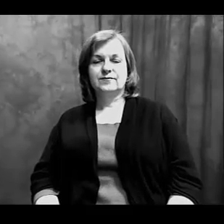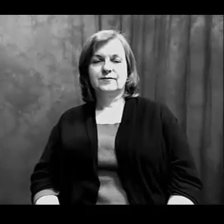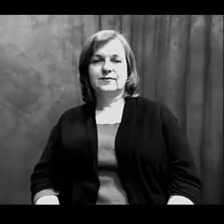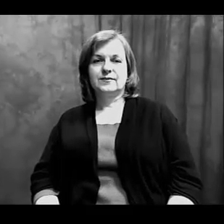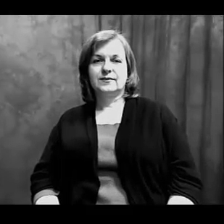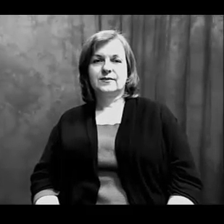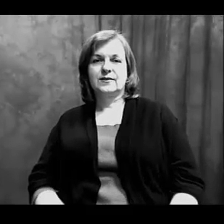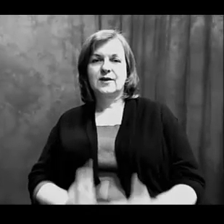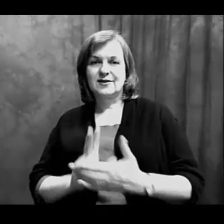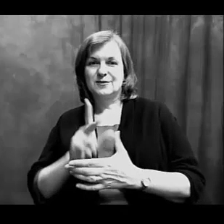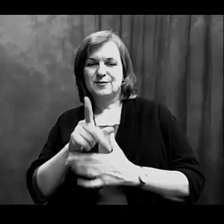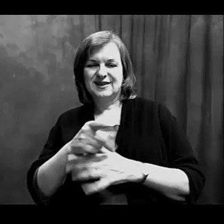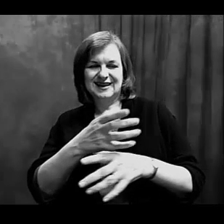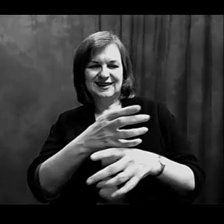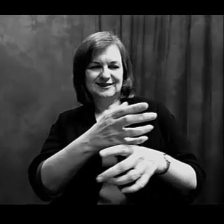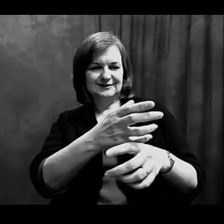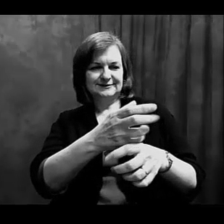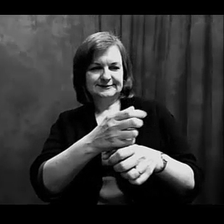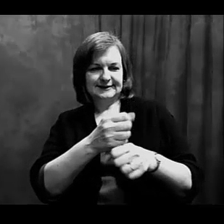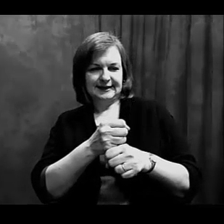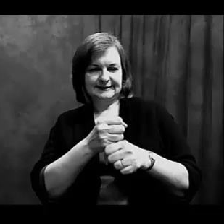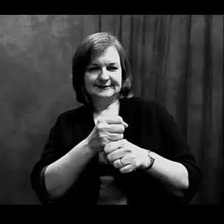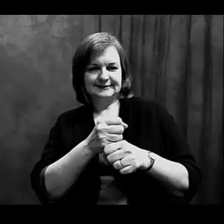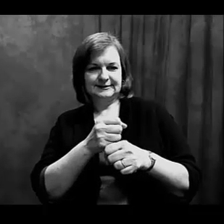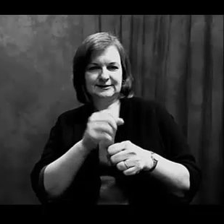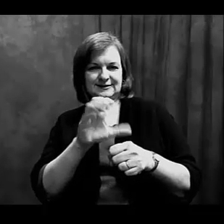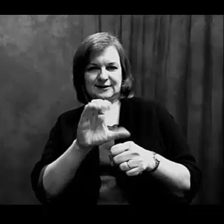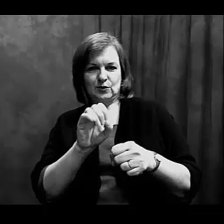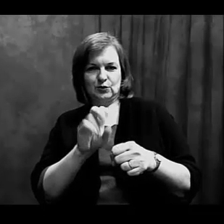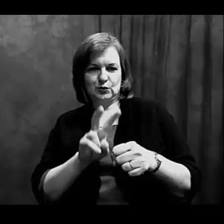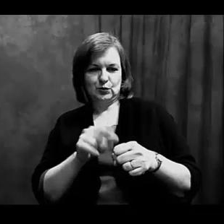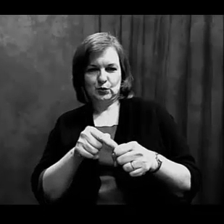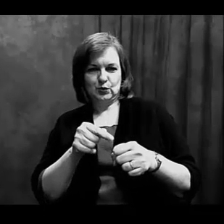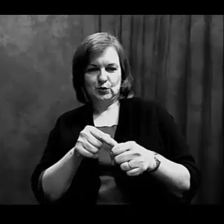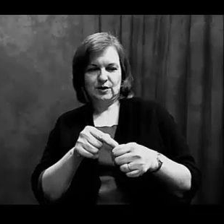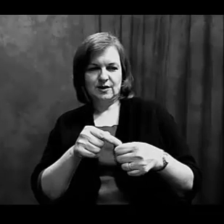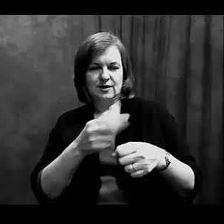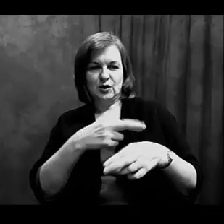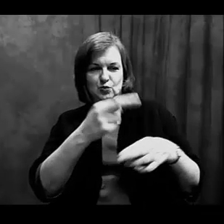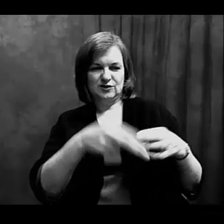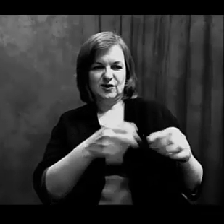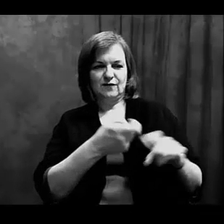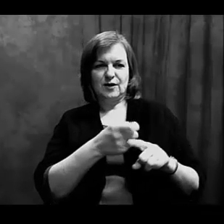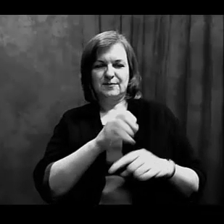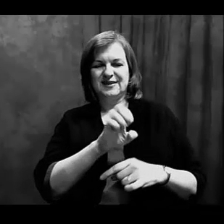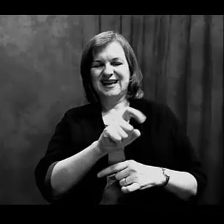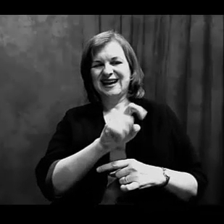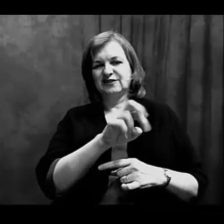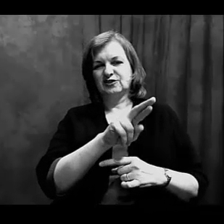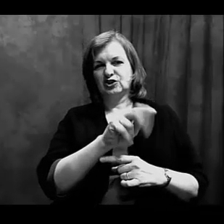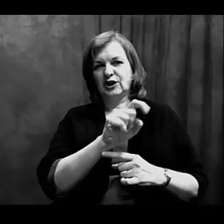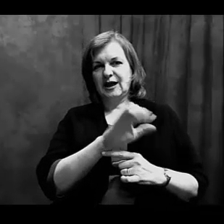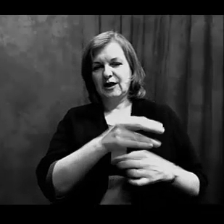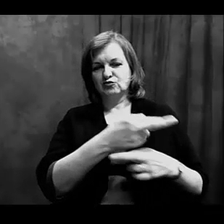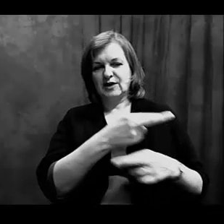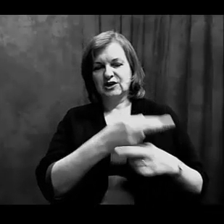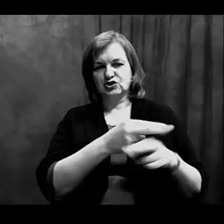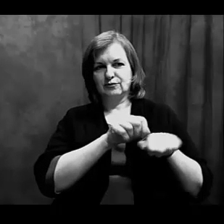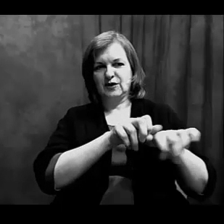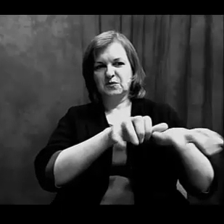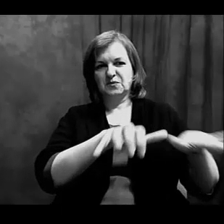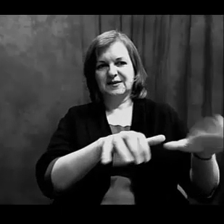So it's taking that very low energy product from our exergonic reaction in